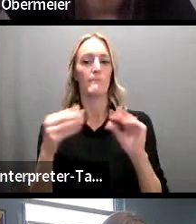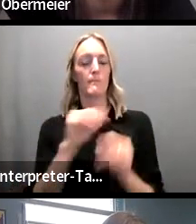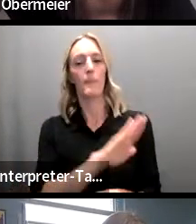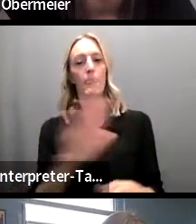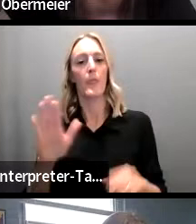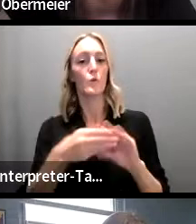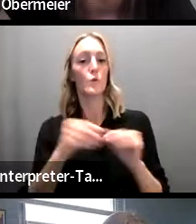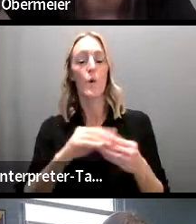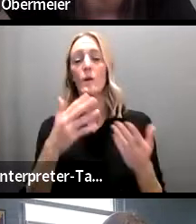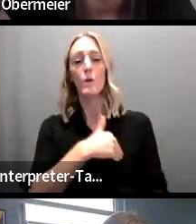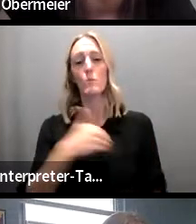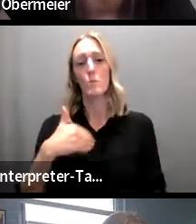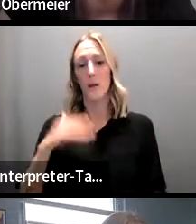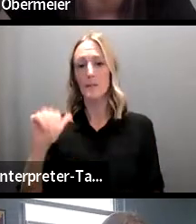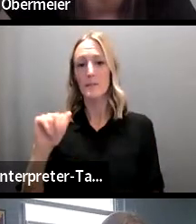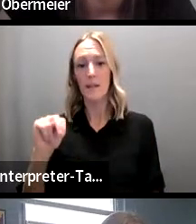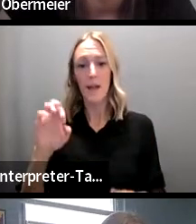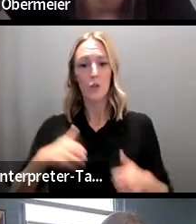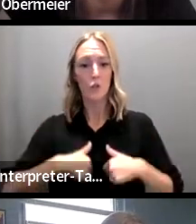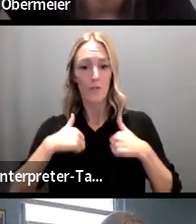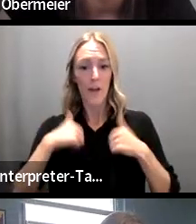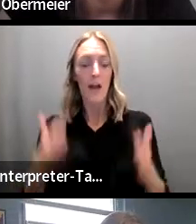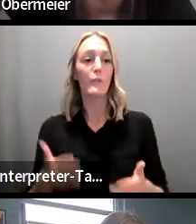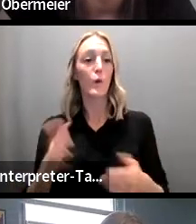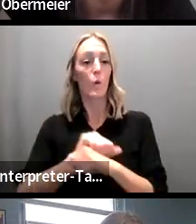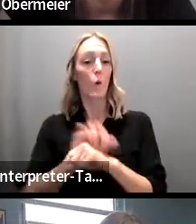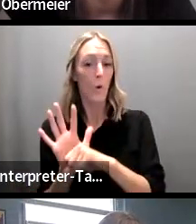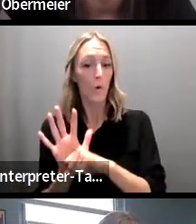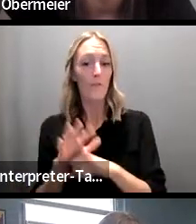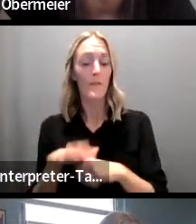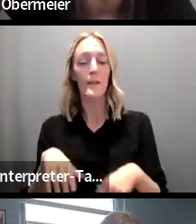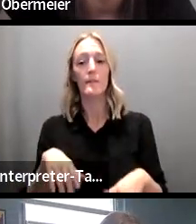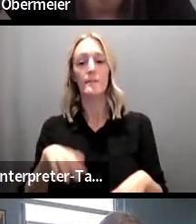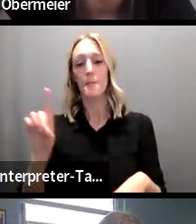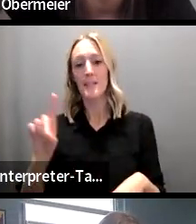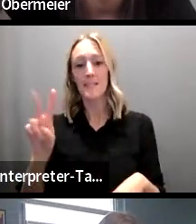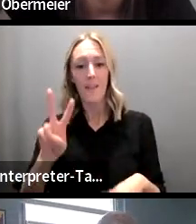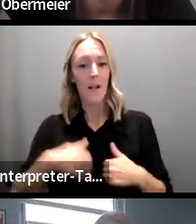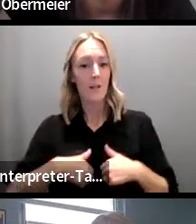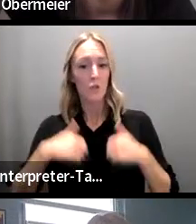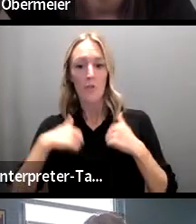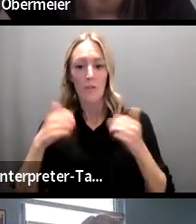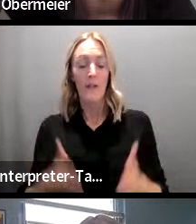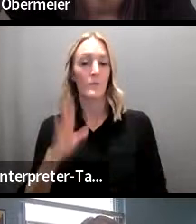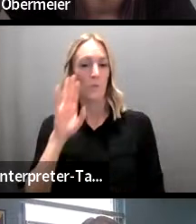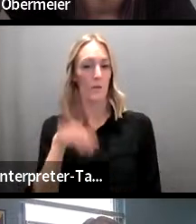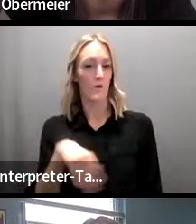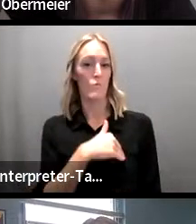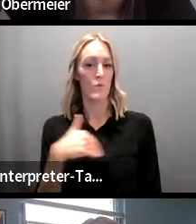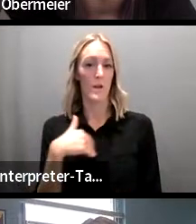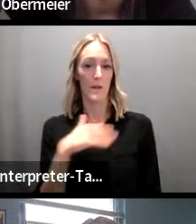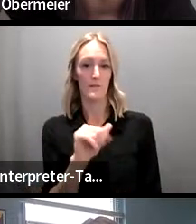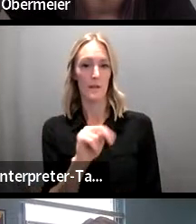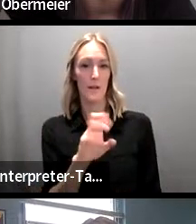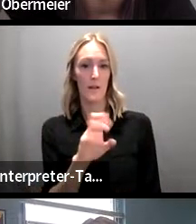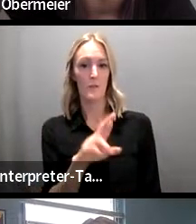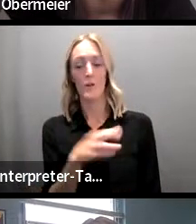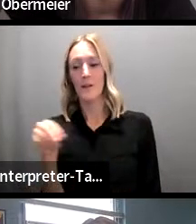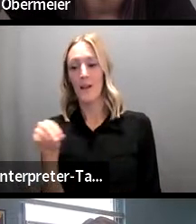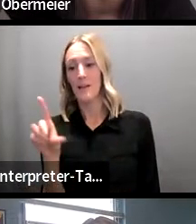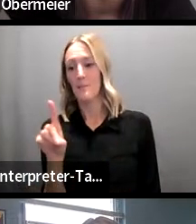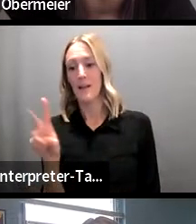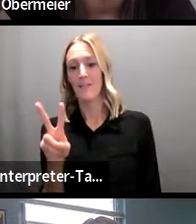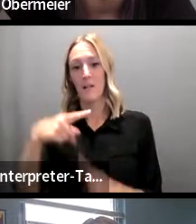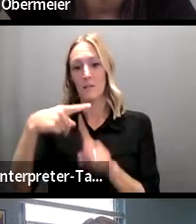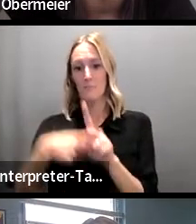breast cancer, whether it's COVID, whether it's domestic violence, because we know that breast cancer and domestic violence month is